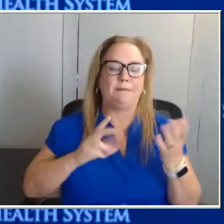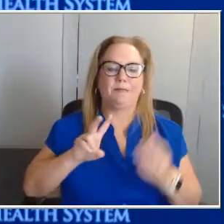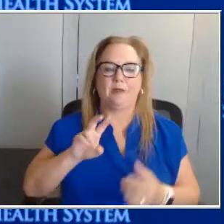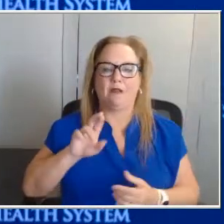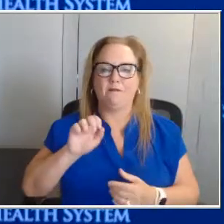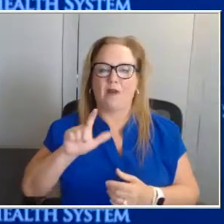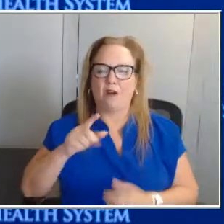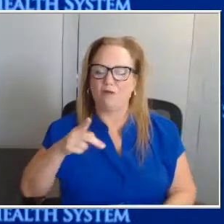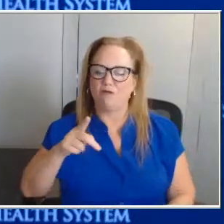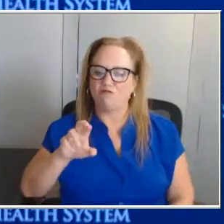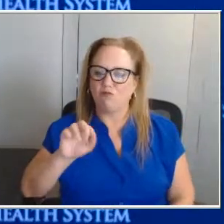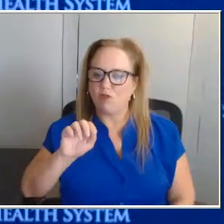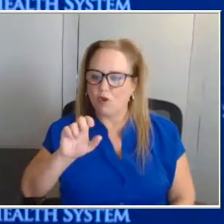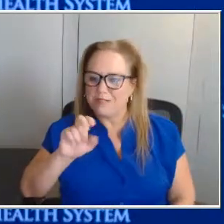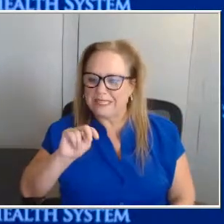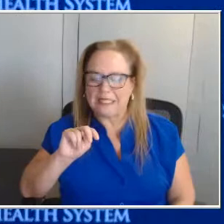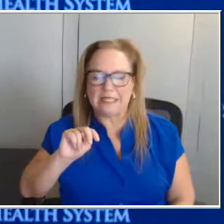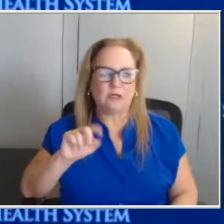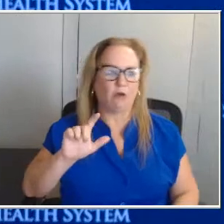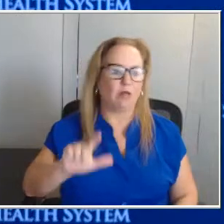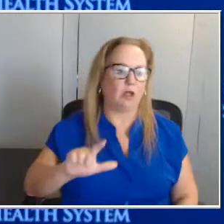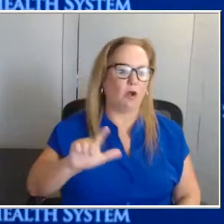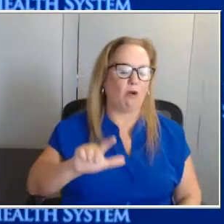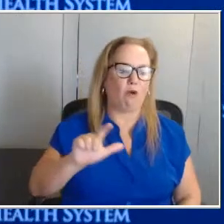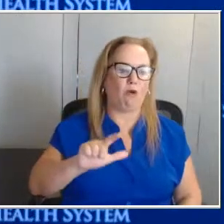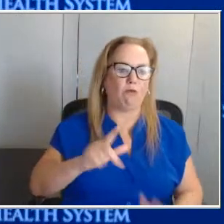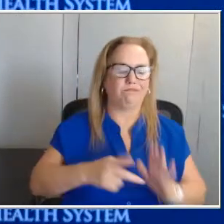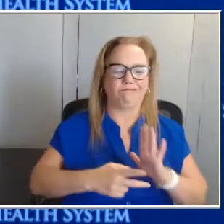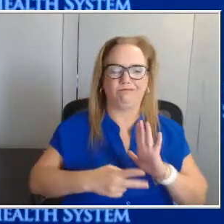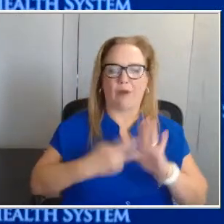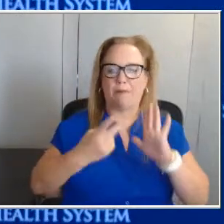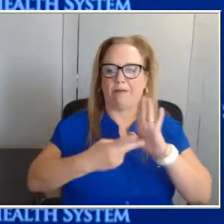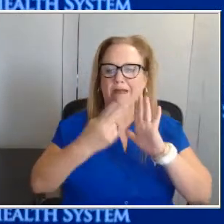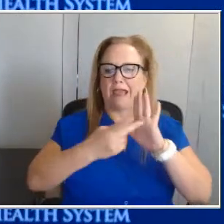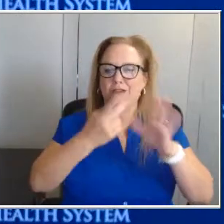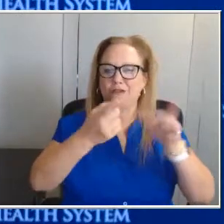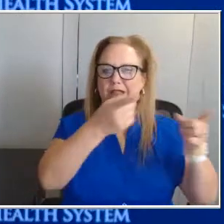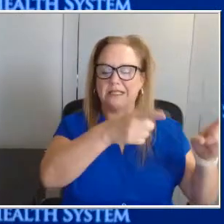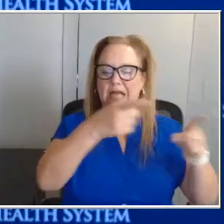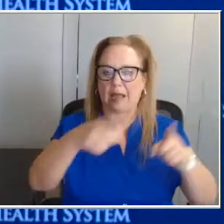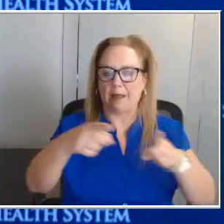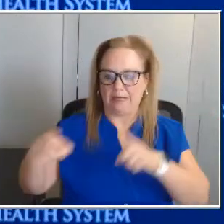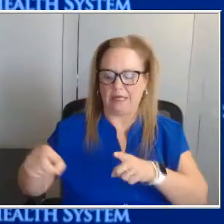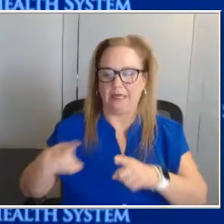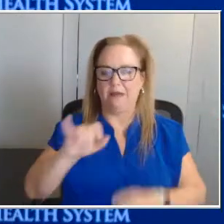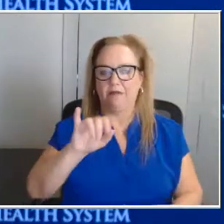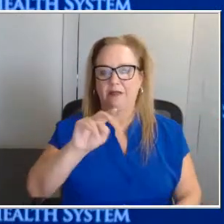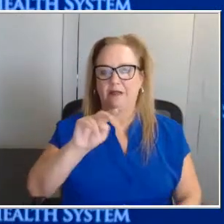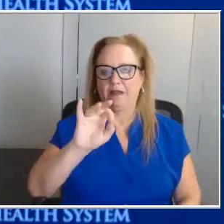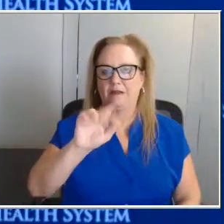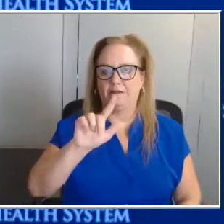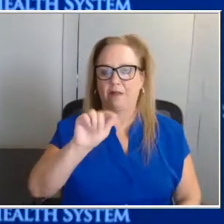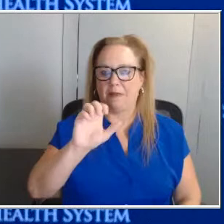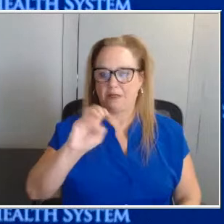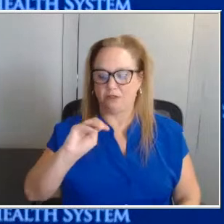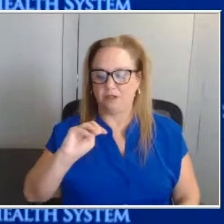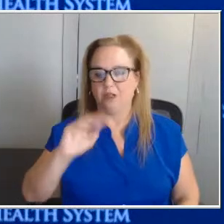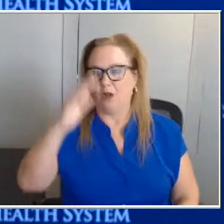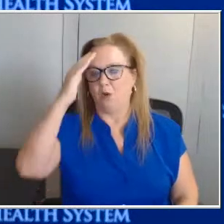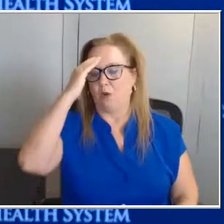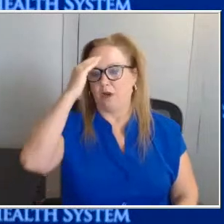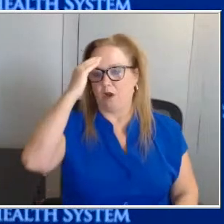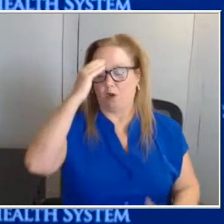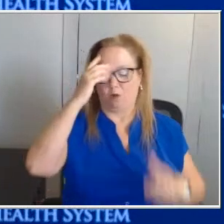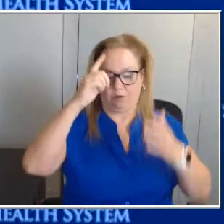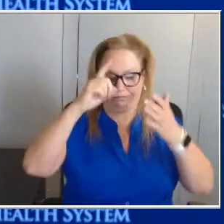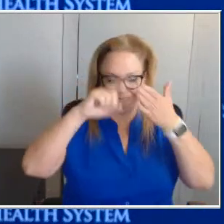proteins or maybe low-level replication that's going on that's causing some continued inflammation. So we don't know. We know that we are investigating